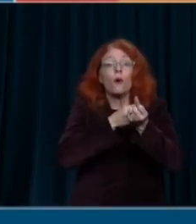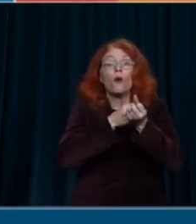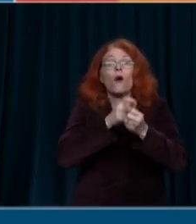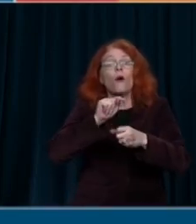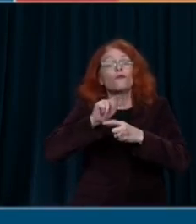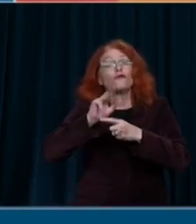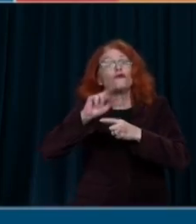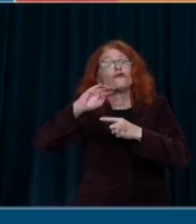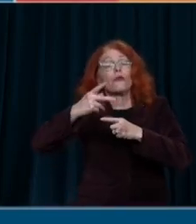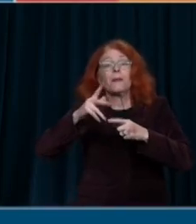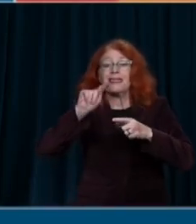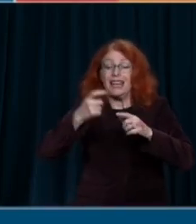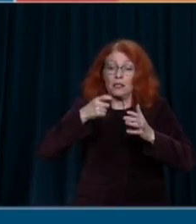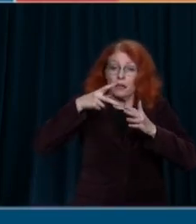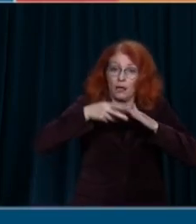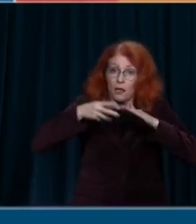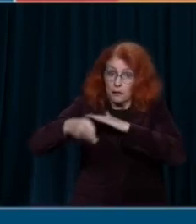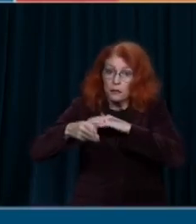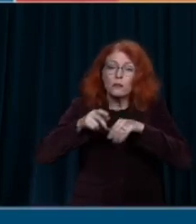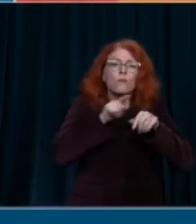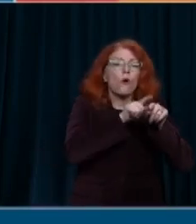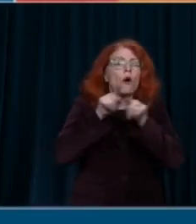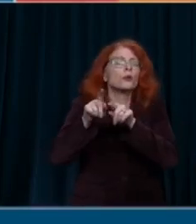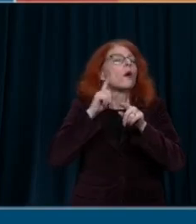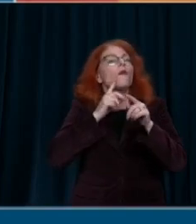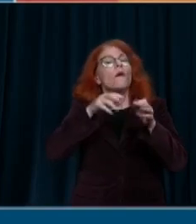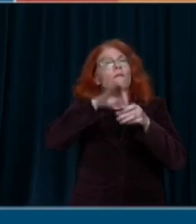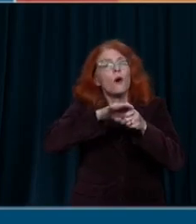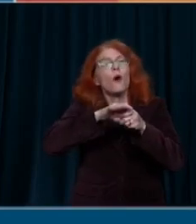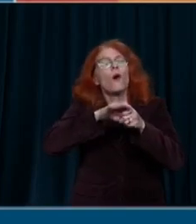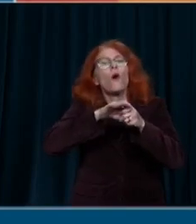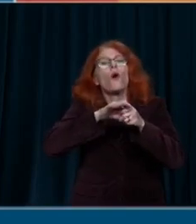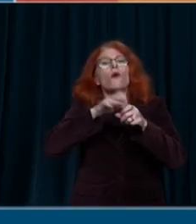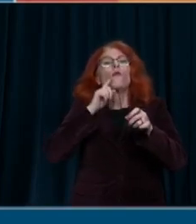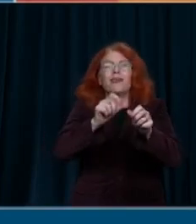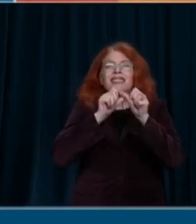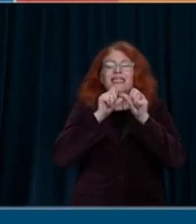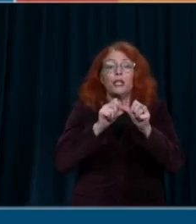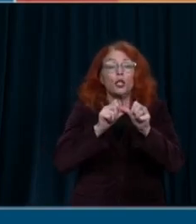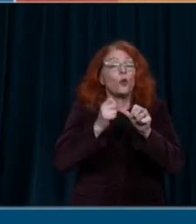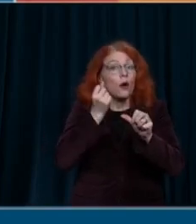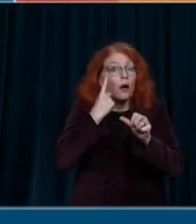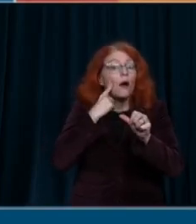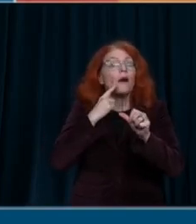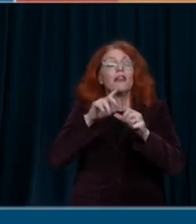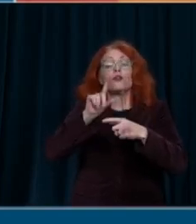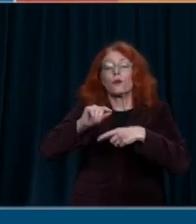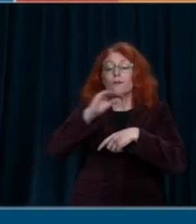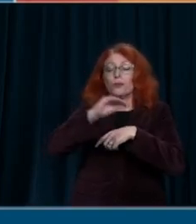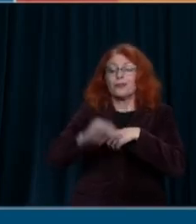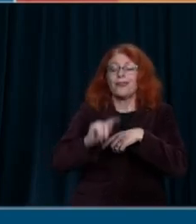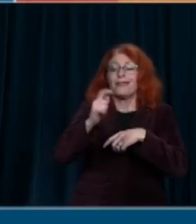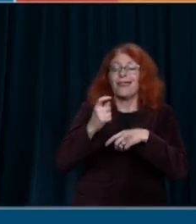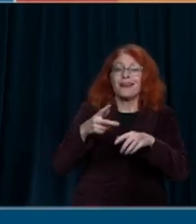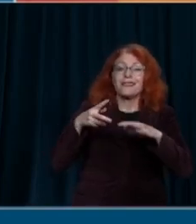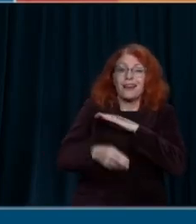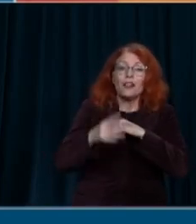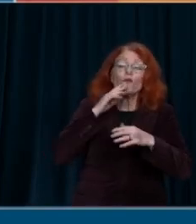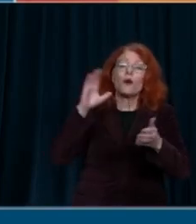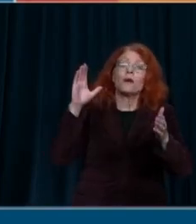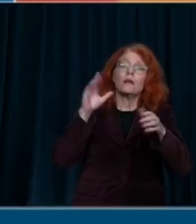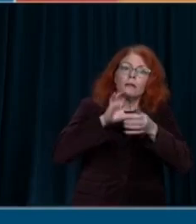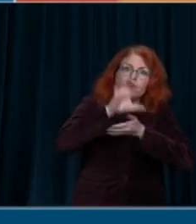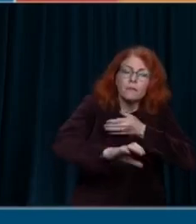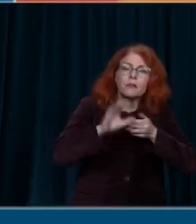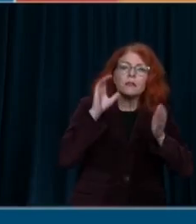Trump tax cuts, I will vote to make sure that they are continued on, especially considering the 20% tax cut that goes to small business,